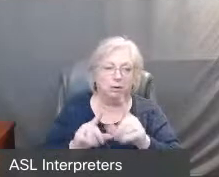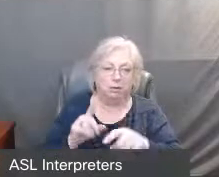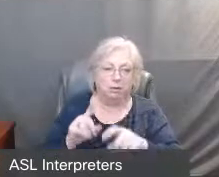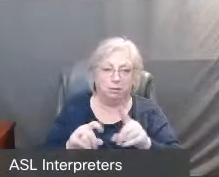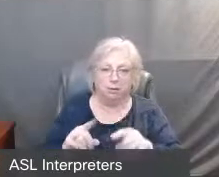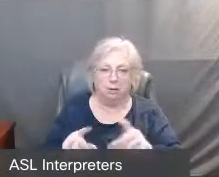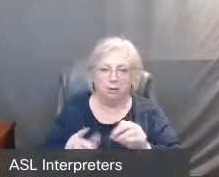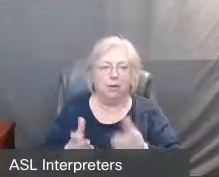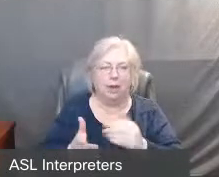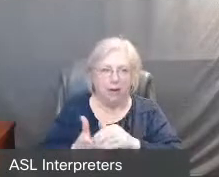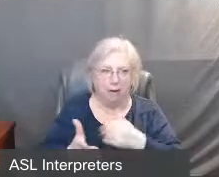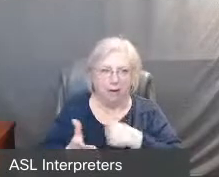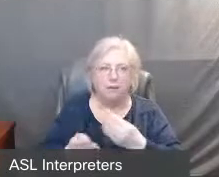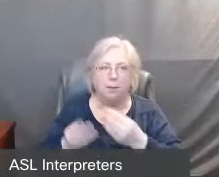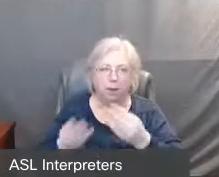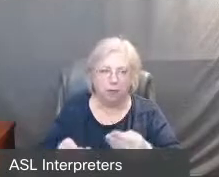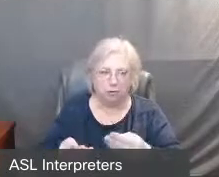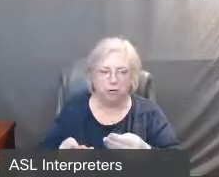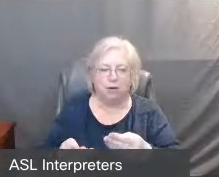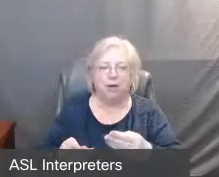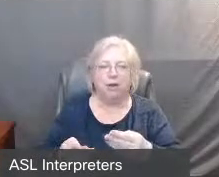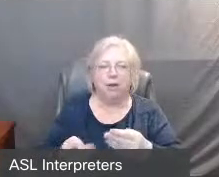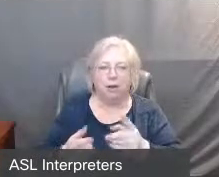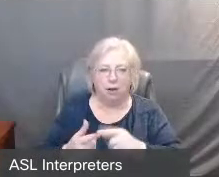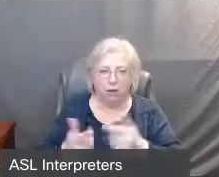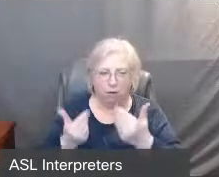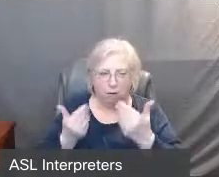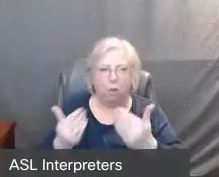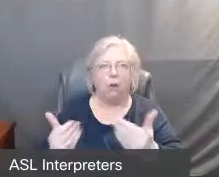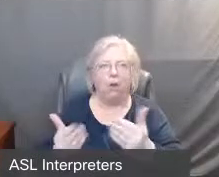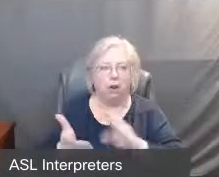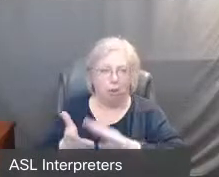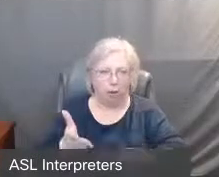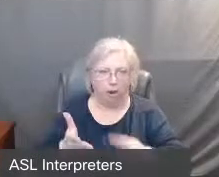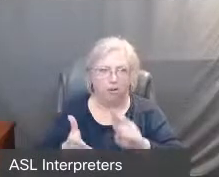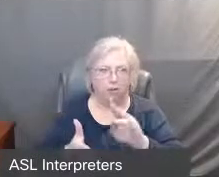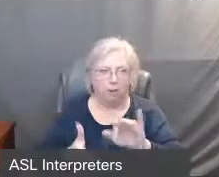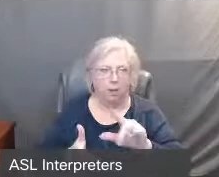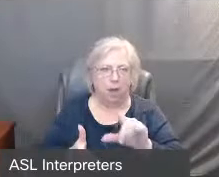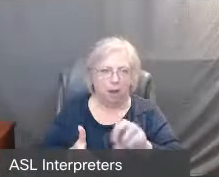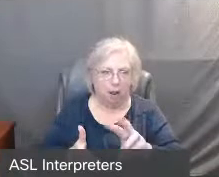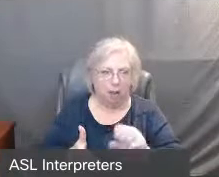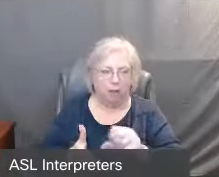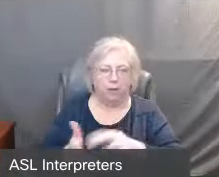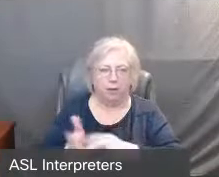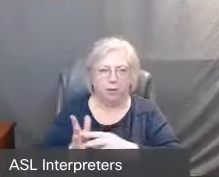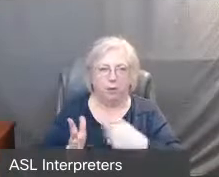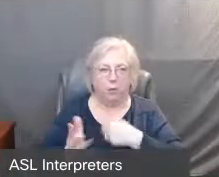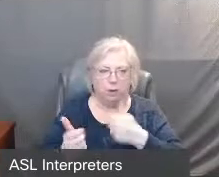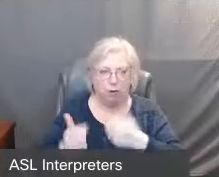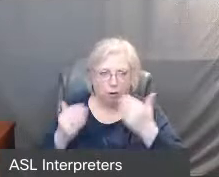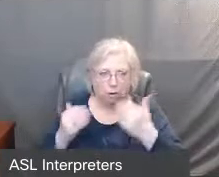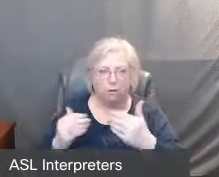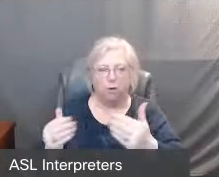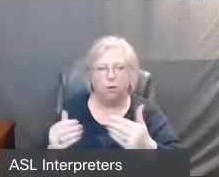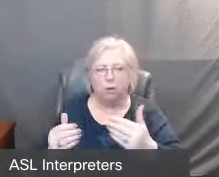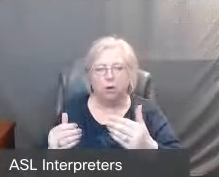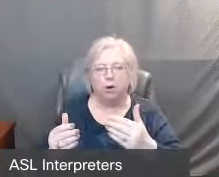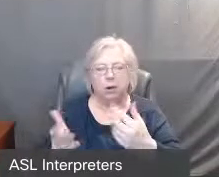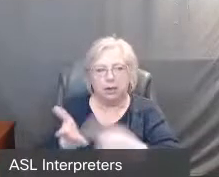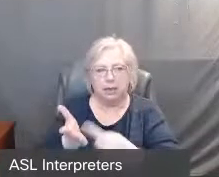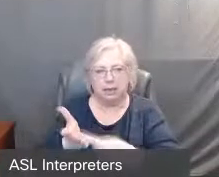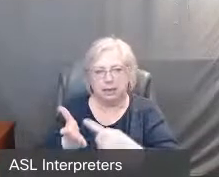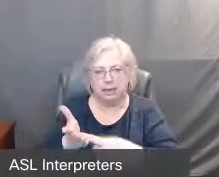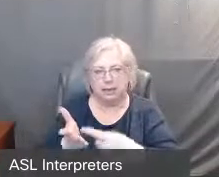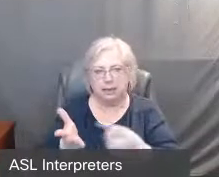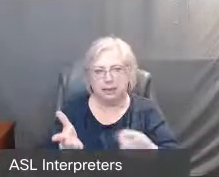Okay, again, we do have a motion on the floor, the motion being to go ahead and waive, which would allow us to go forward and hear the presentation of the project this